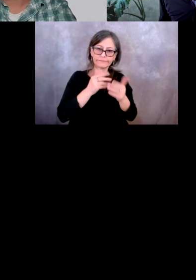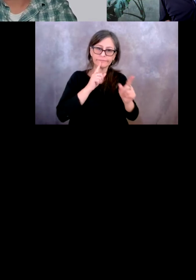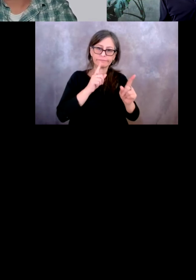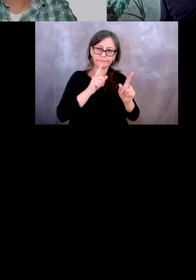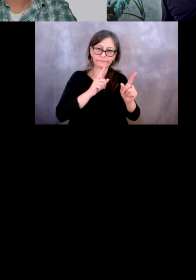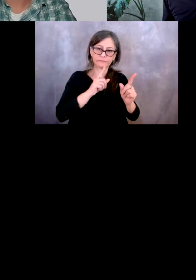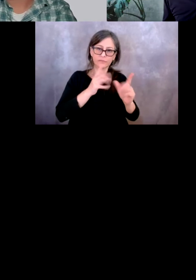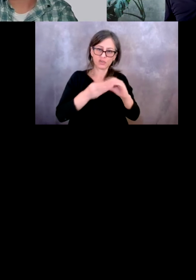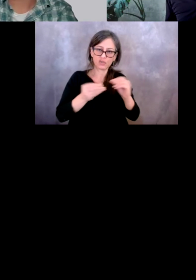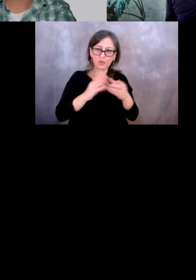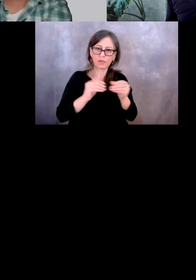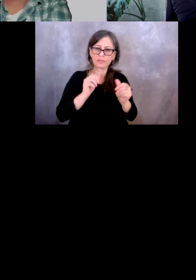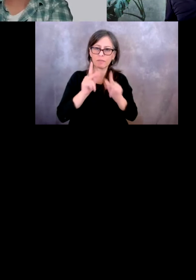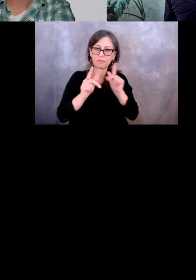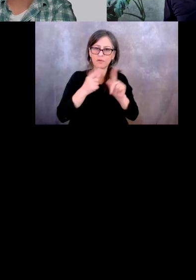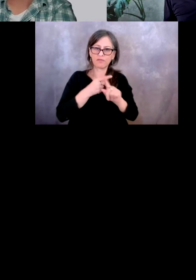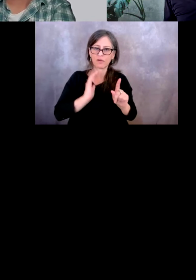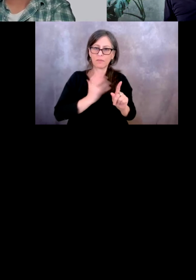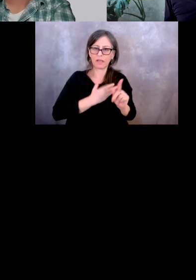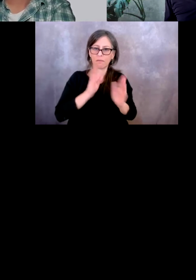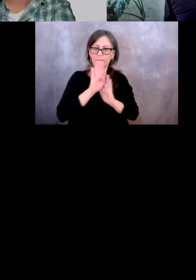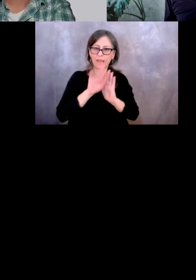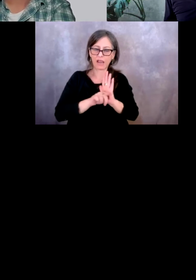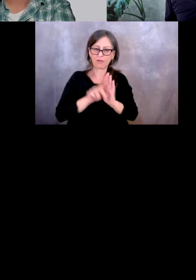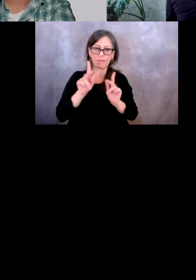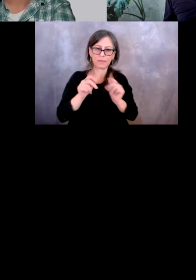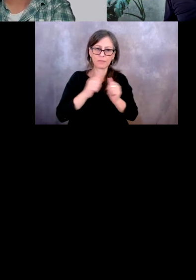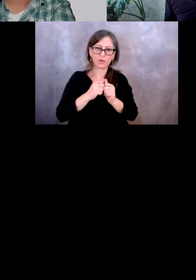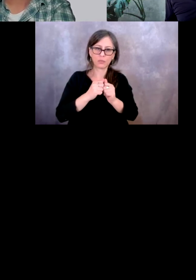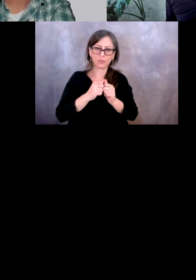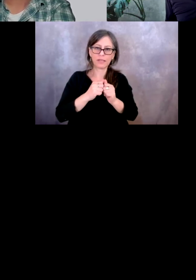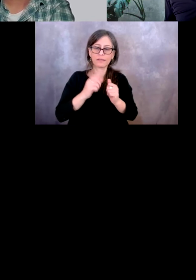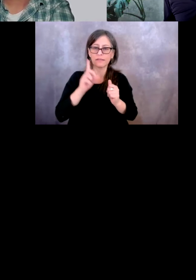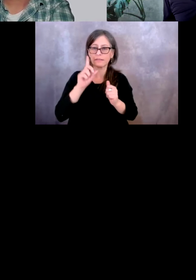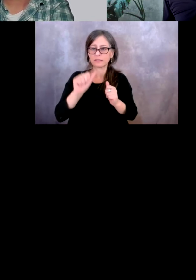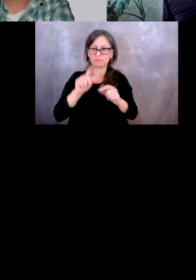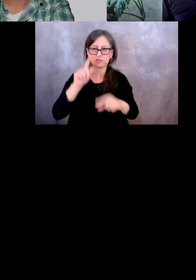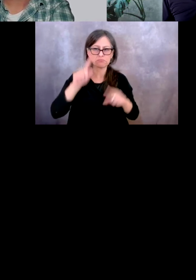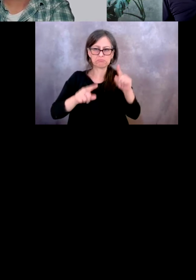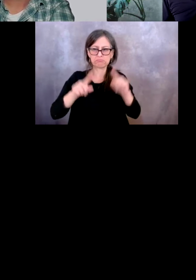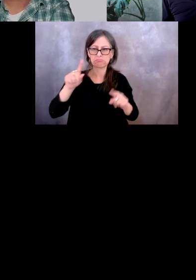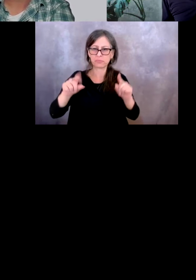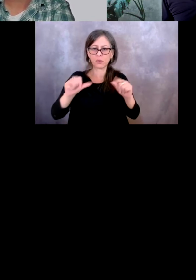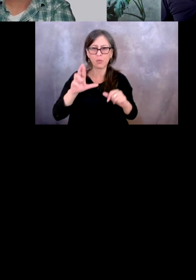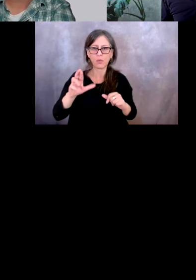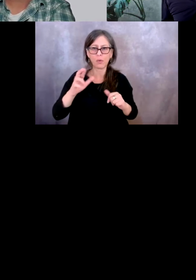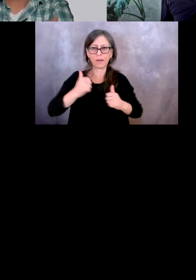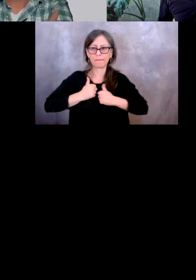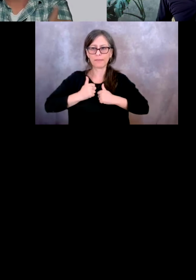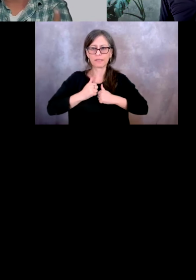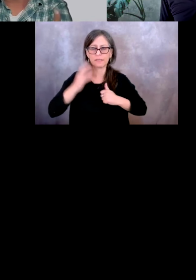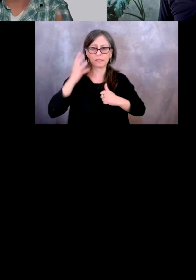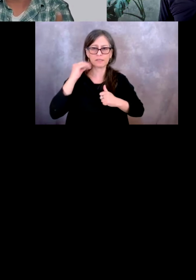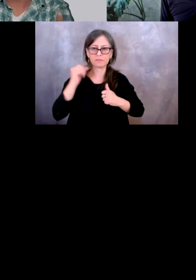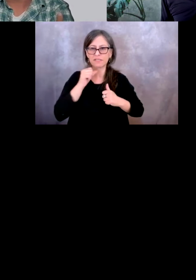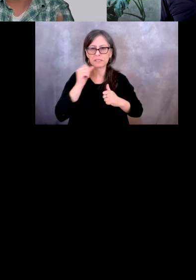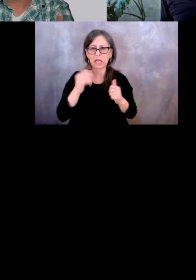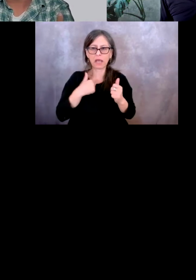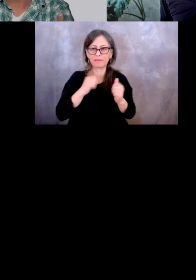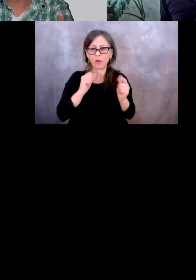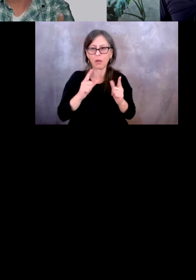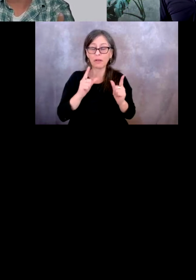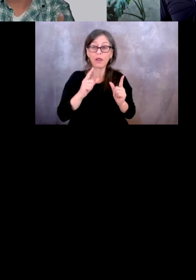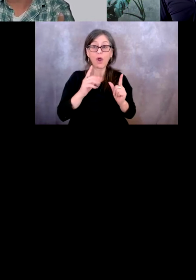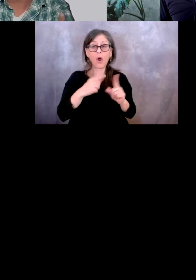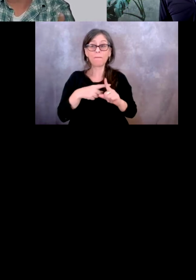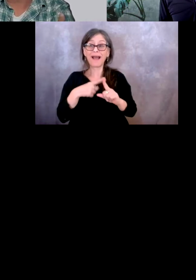individuals that are from our backgrounds, people with immense disabilities or people with, with military experience, but it wasn't all puppies and